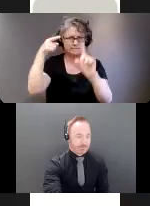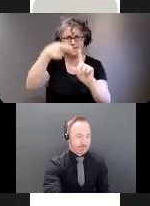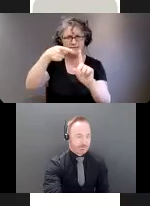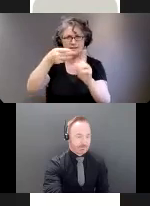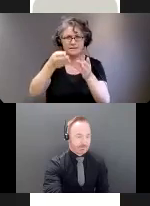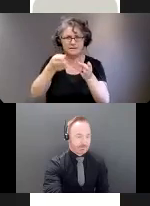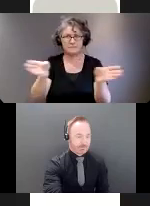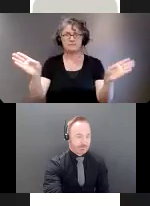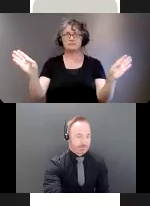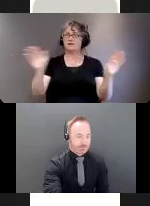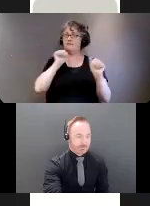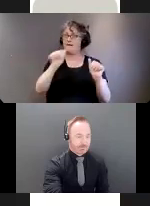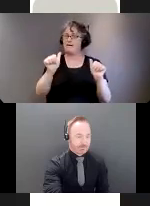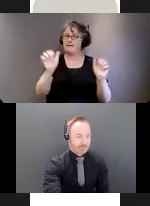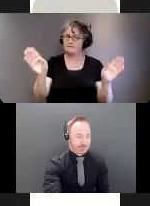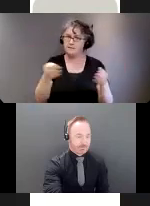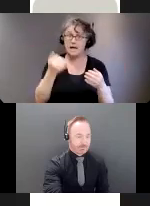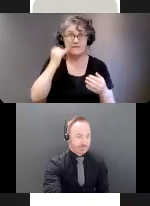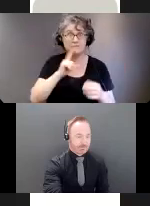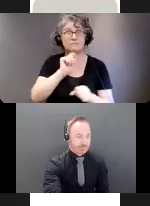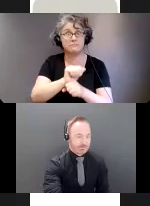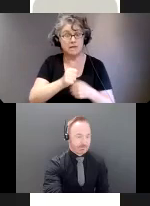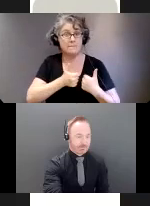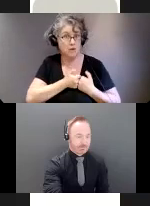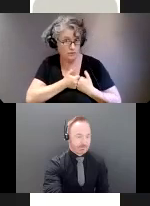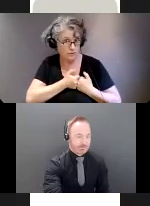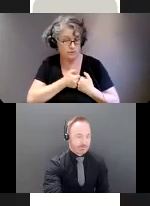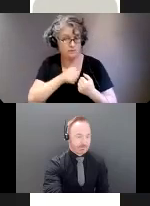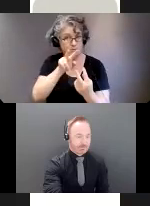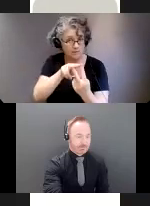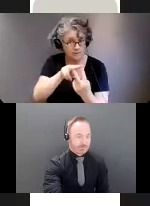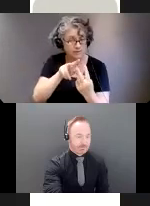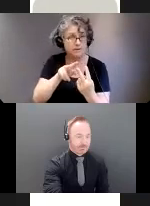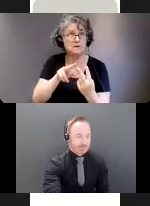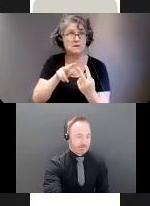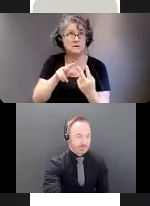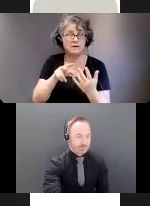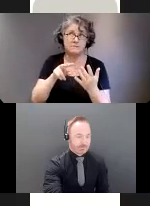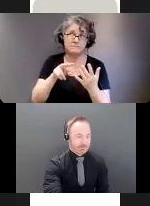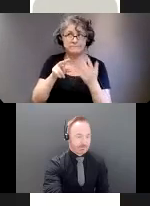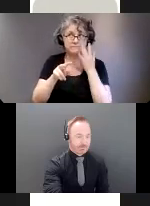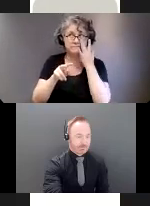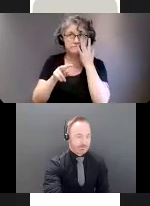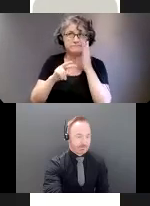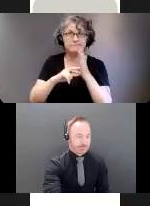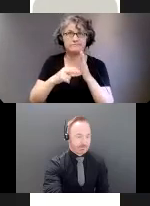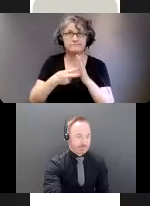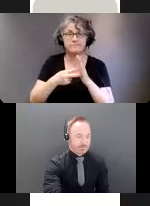If it is a partner, it's not necessarily going to